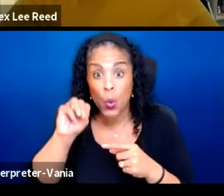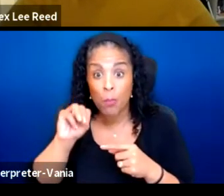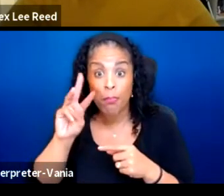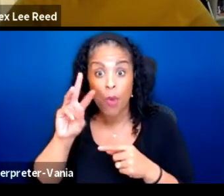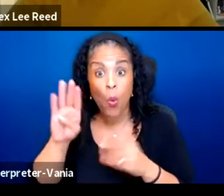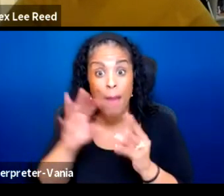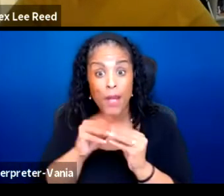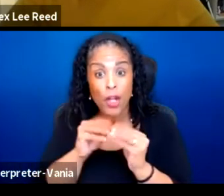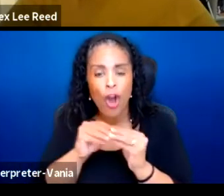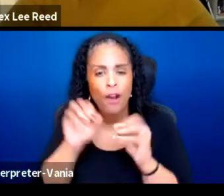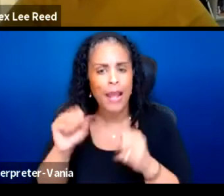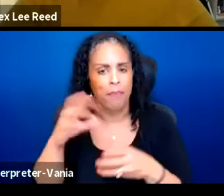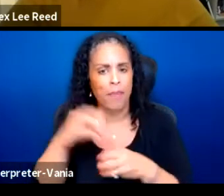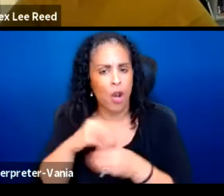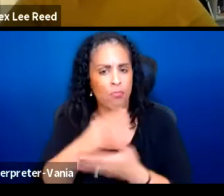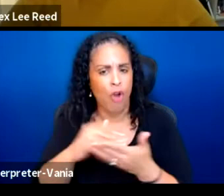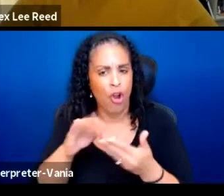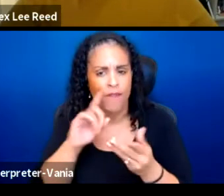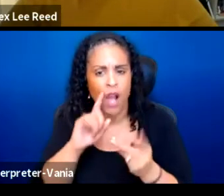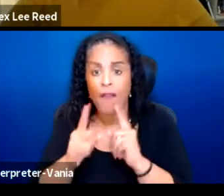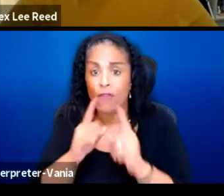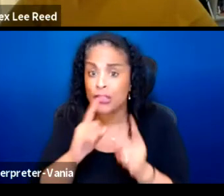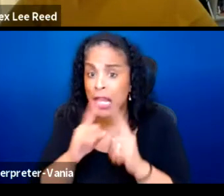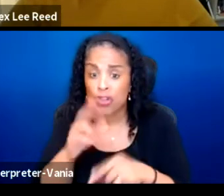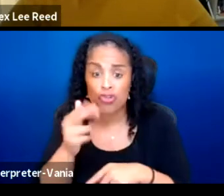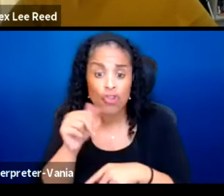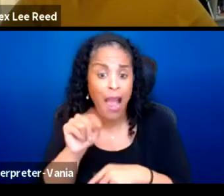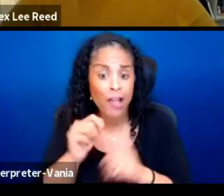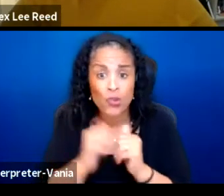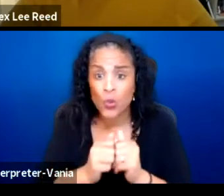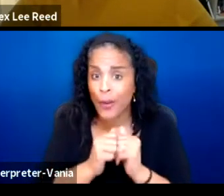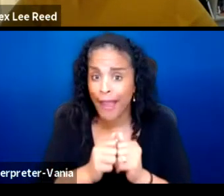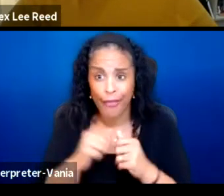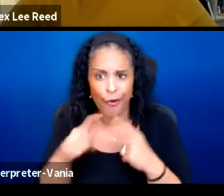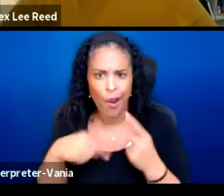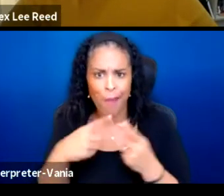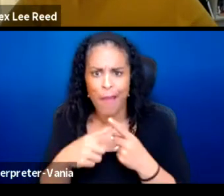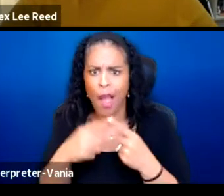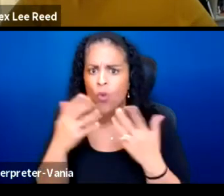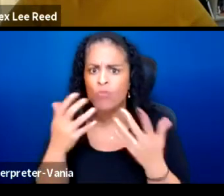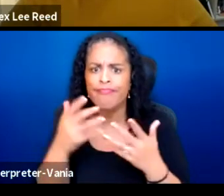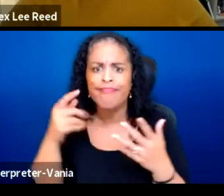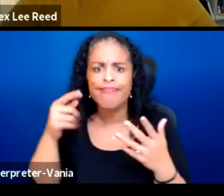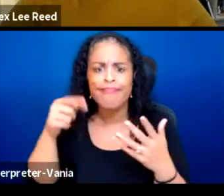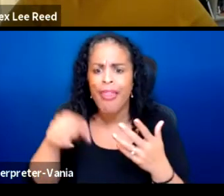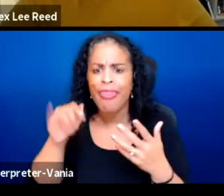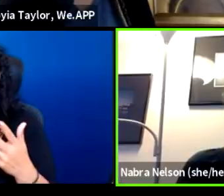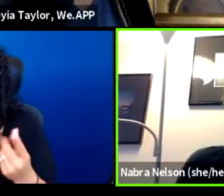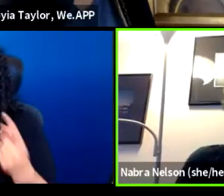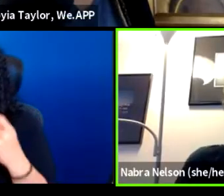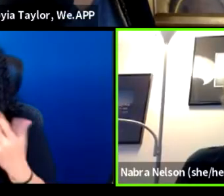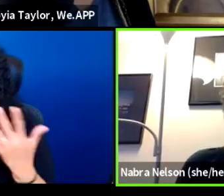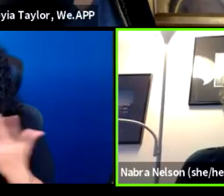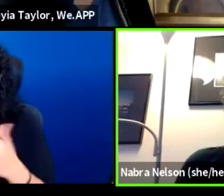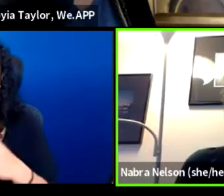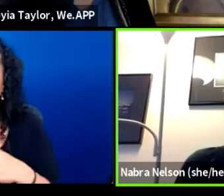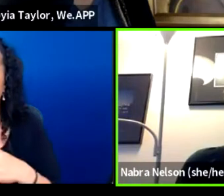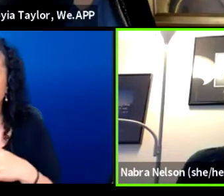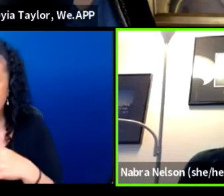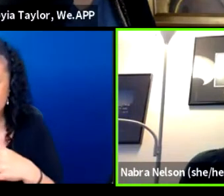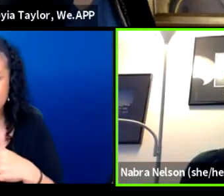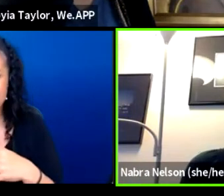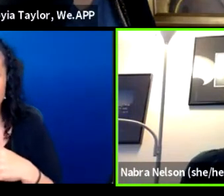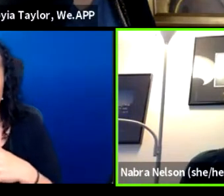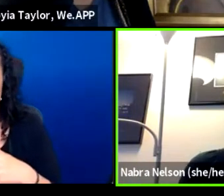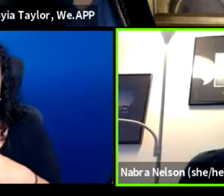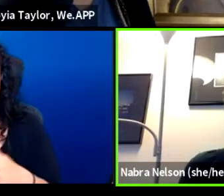of the conversation and to chat together about these questions of what is the future of